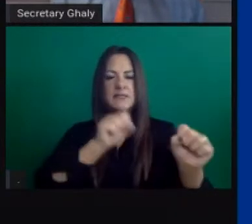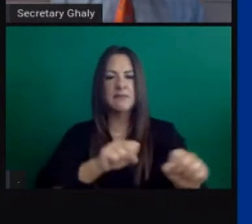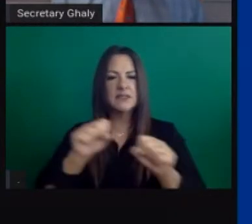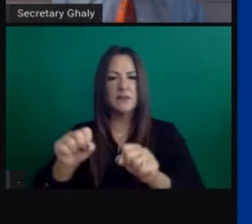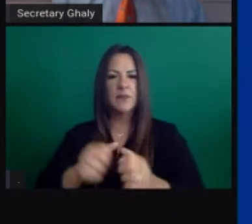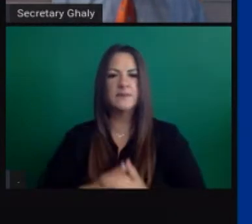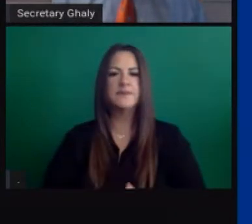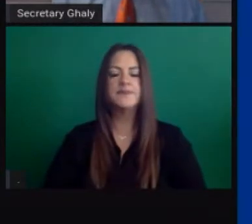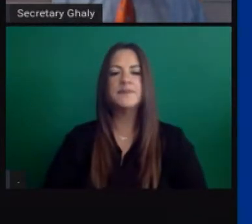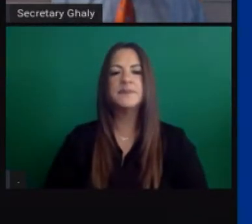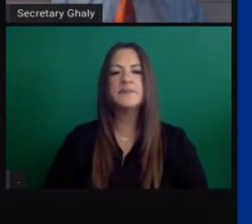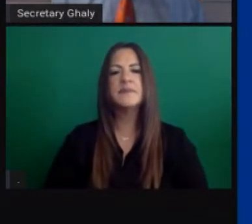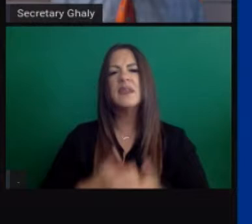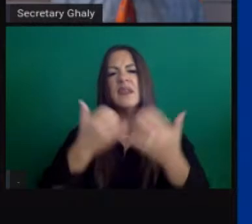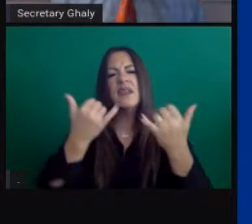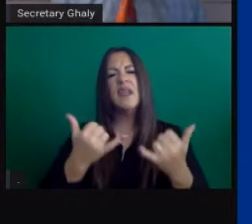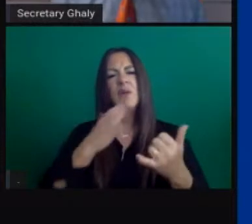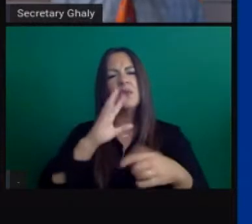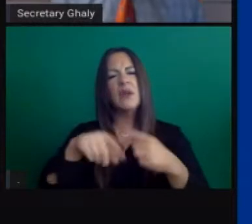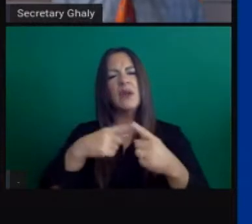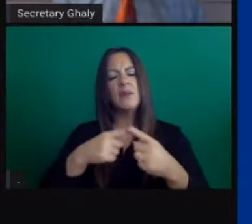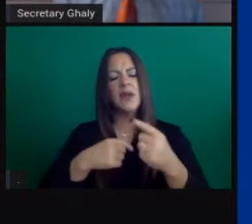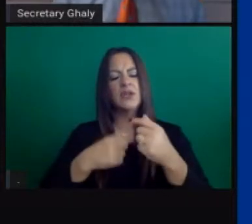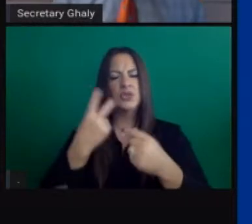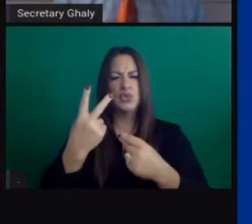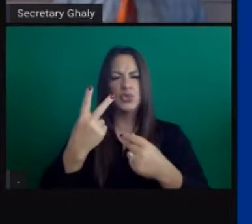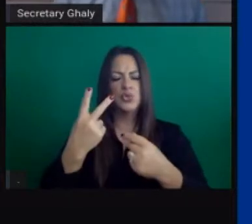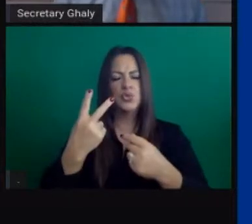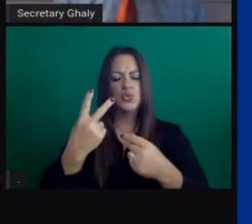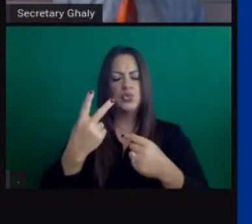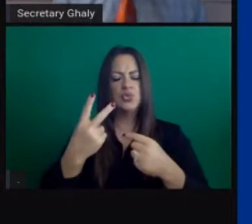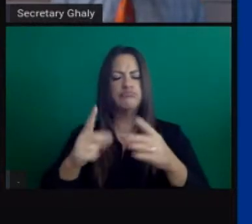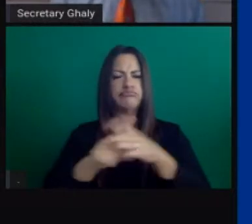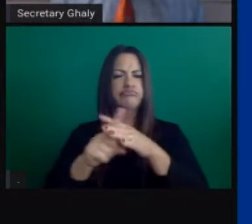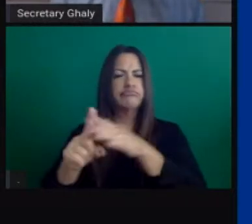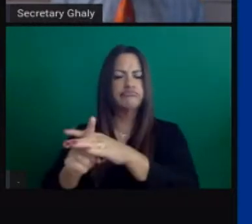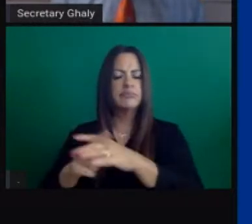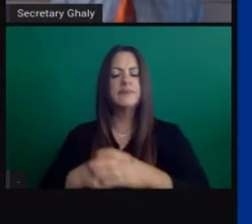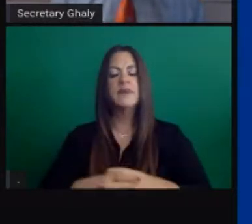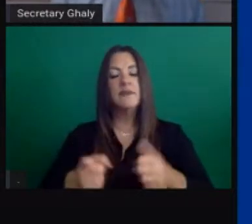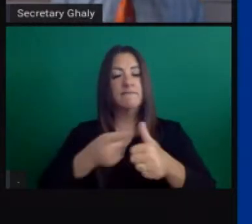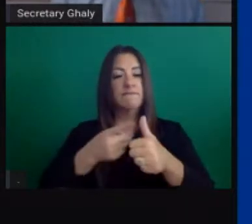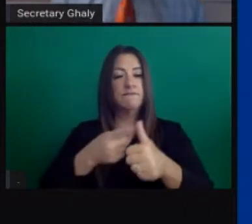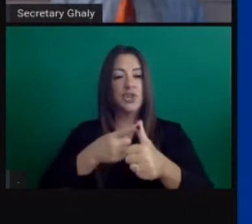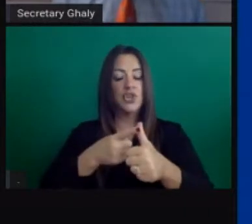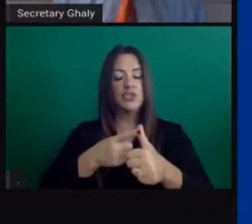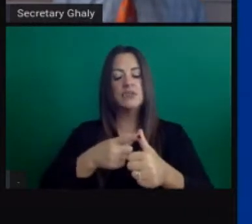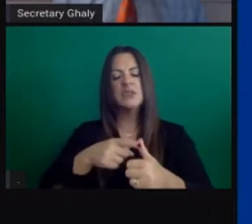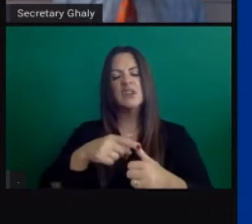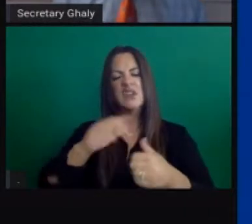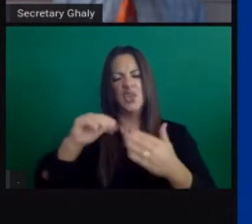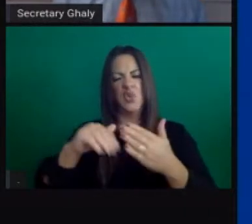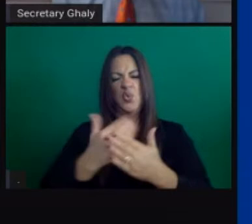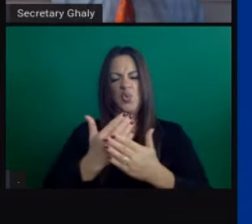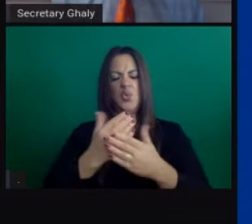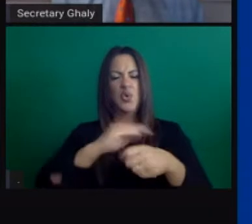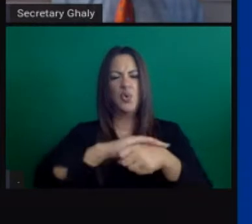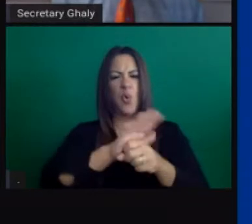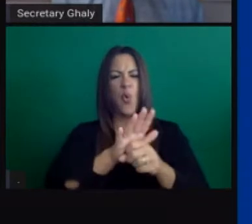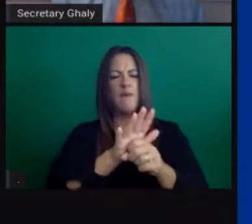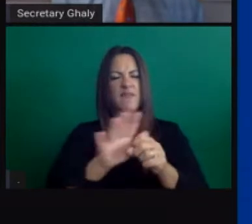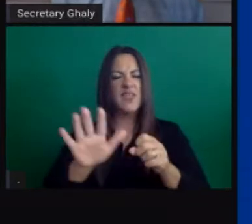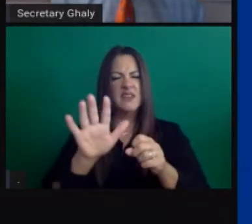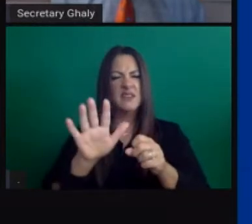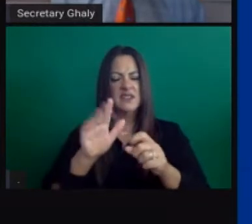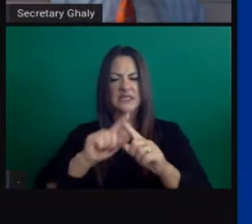Wanted to spend a minute talking about two issues. First, this issue of the new variant that was discussed over